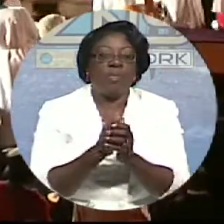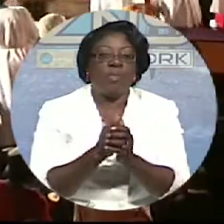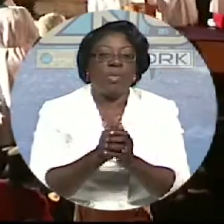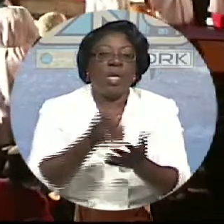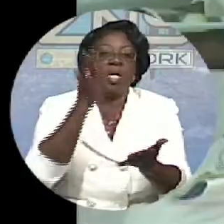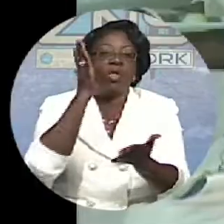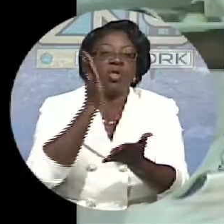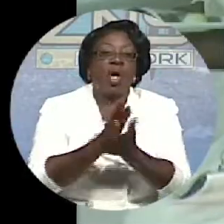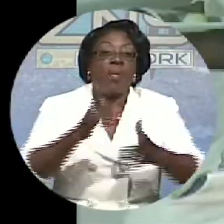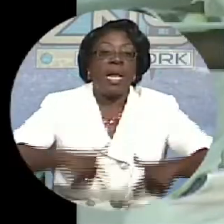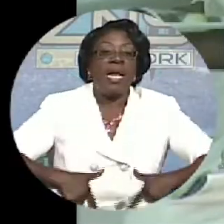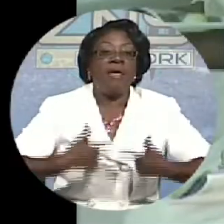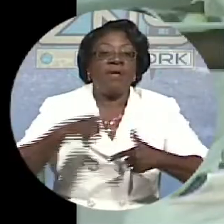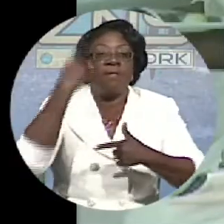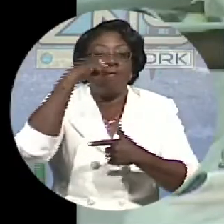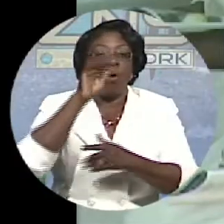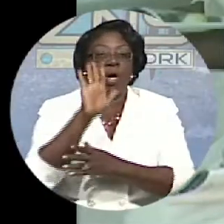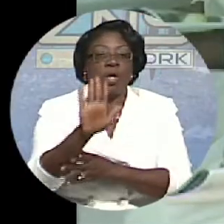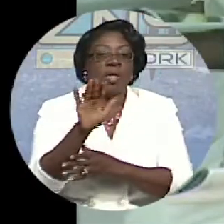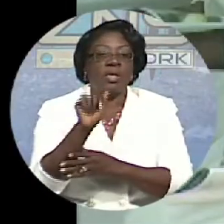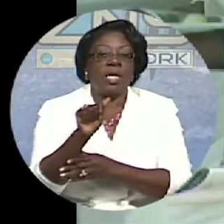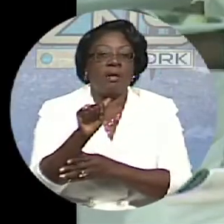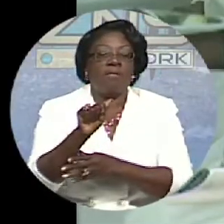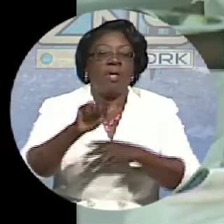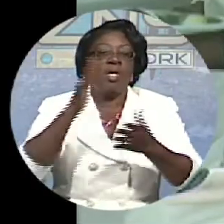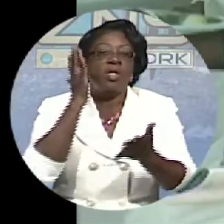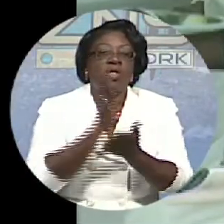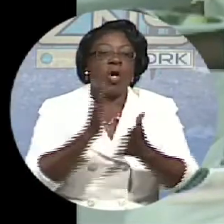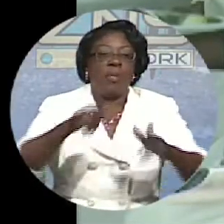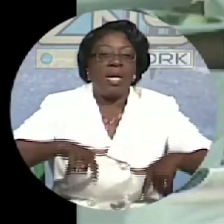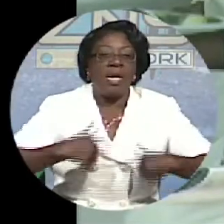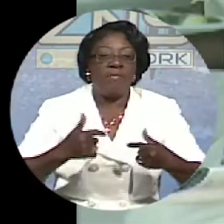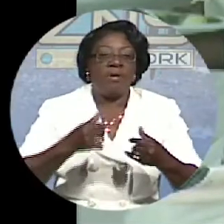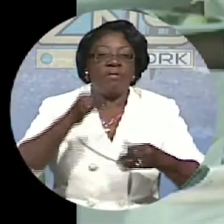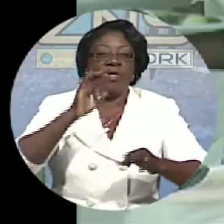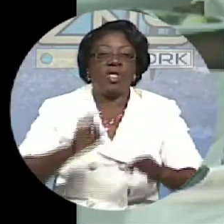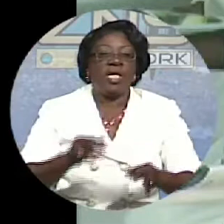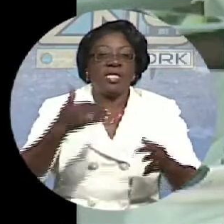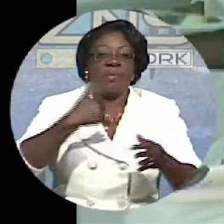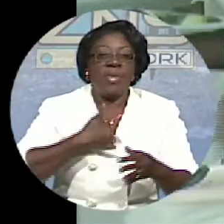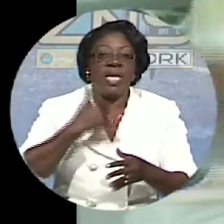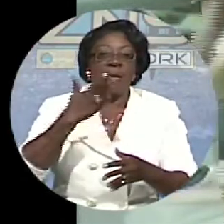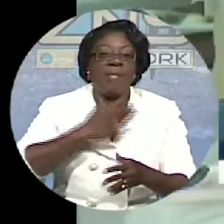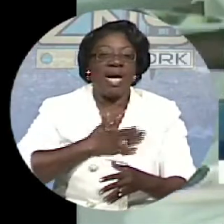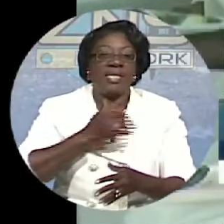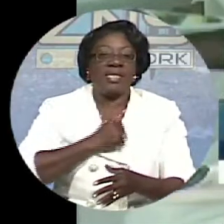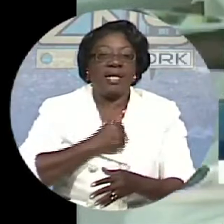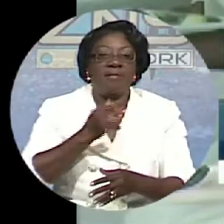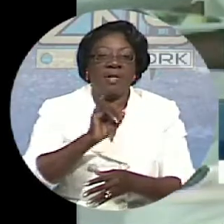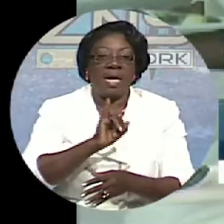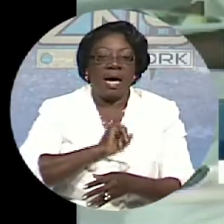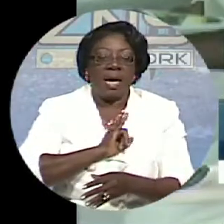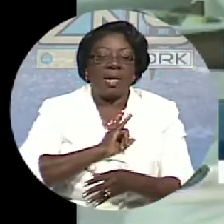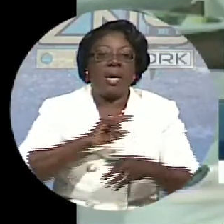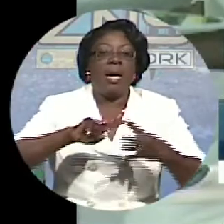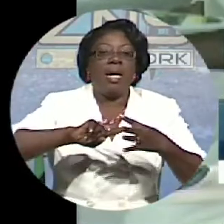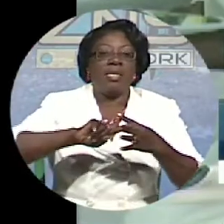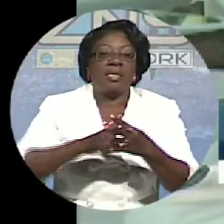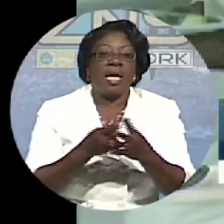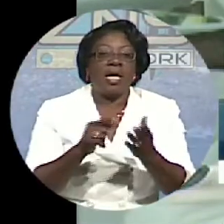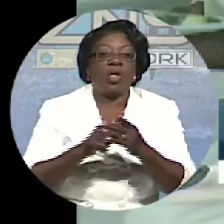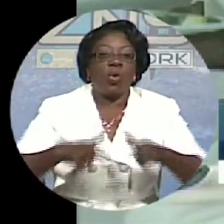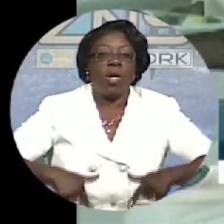Stop living for yourself. Stop living for just me, myself, and I, and start to